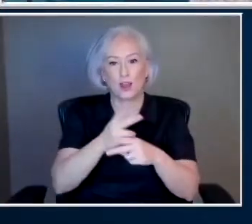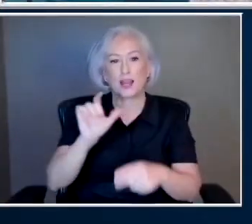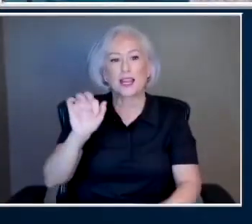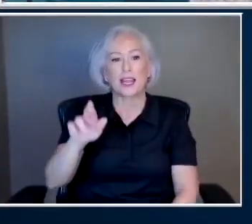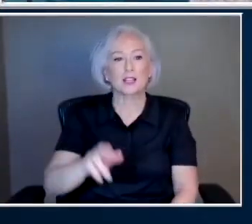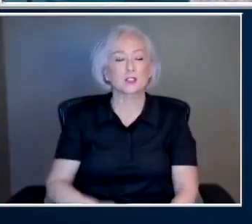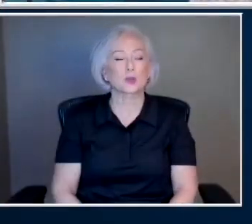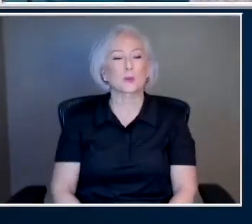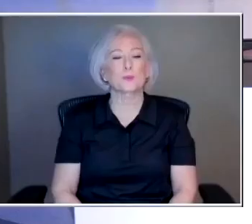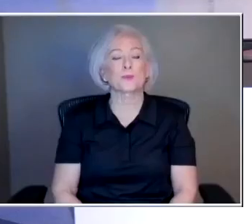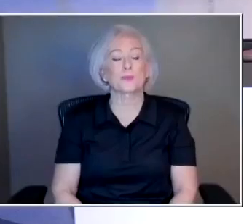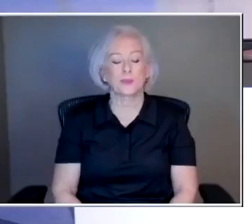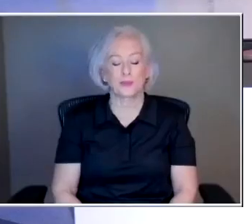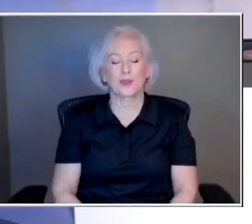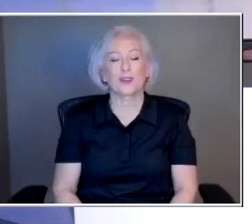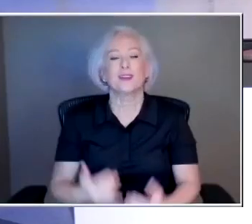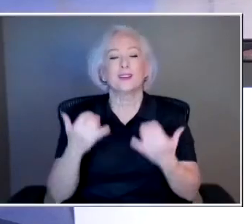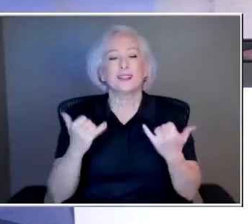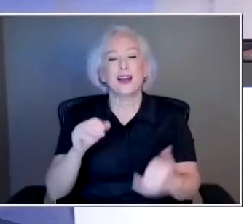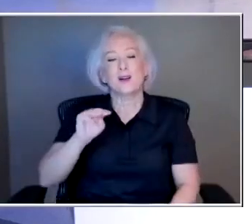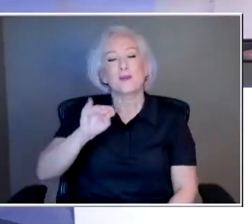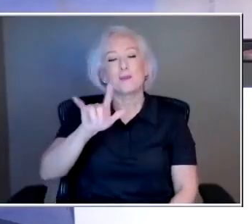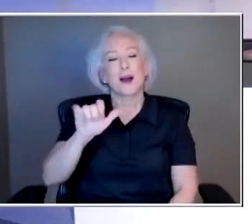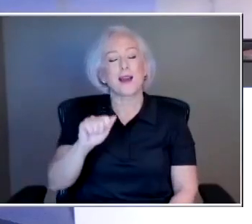turn back to Mila now and talk about